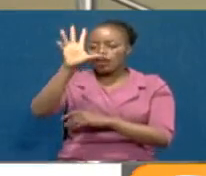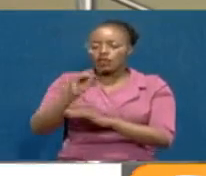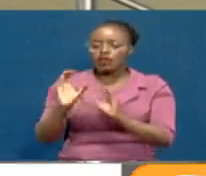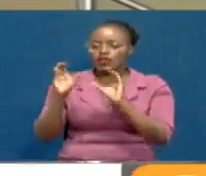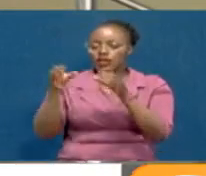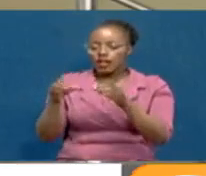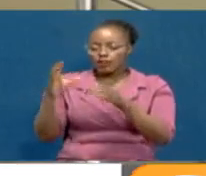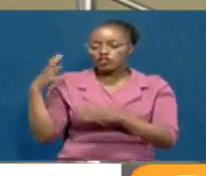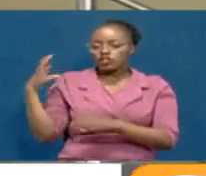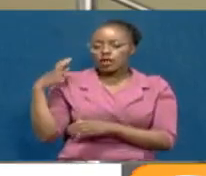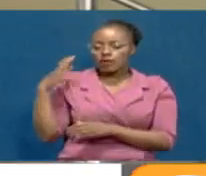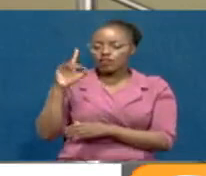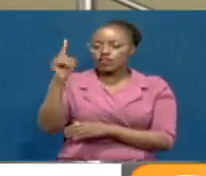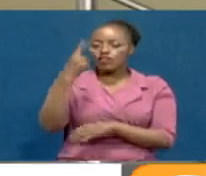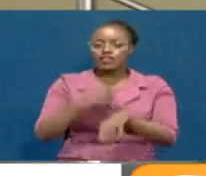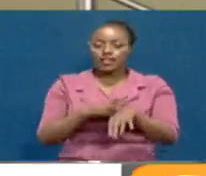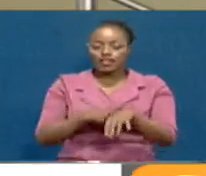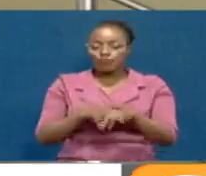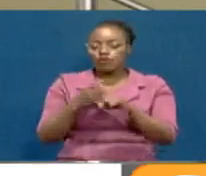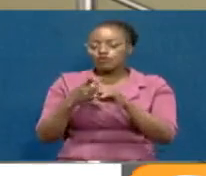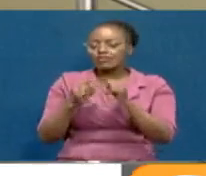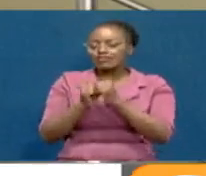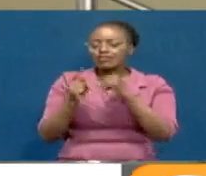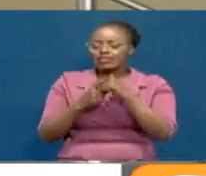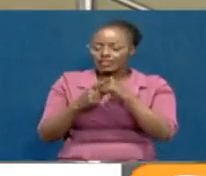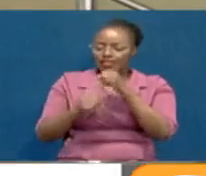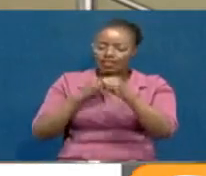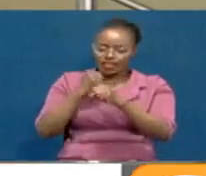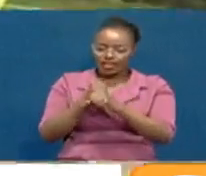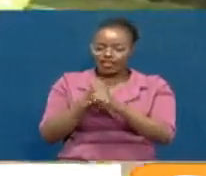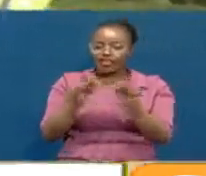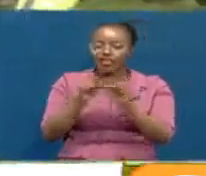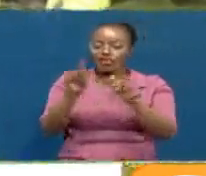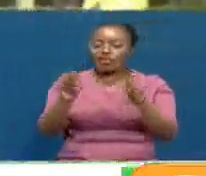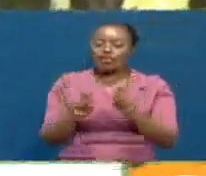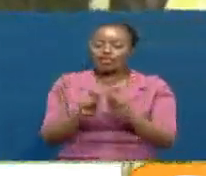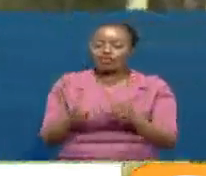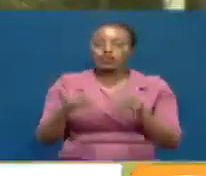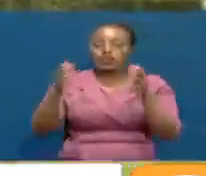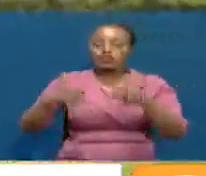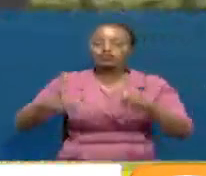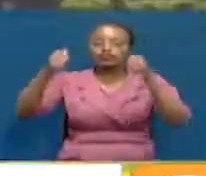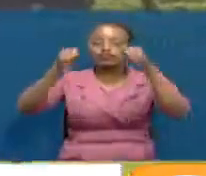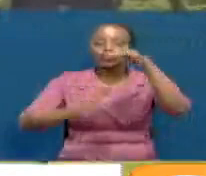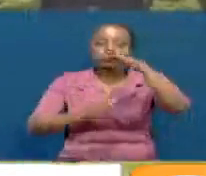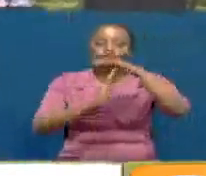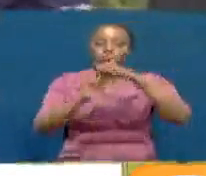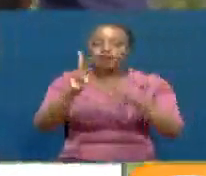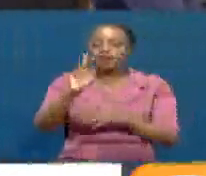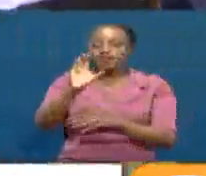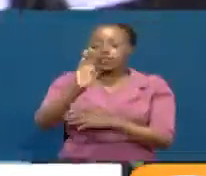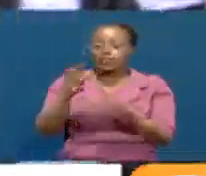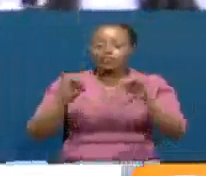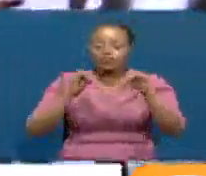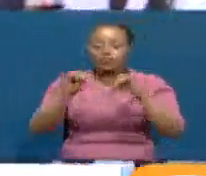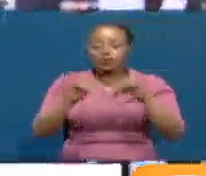Club Championship title for the first time in 16 years. The team today presented the trophy to the top KCB management, led